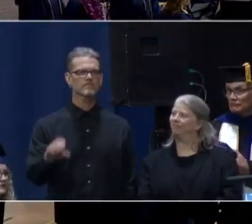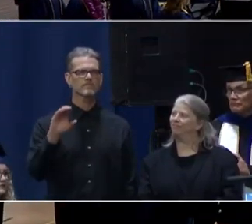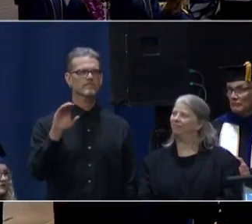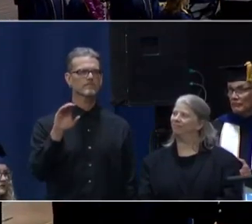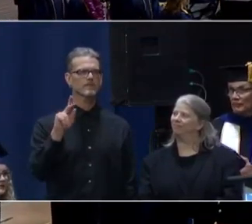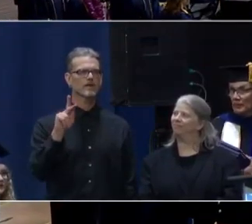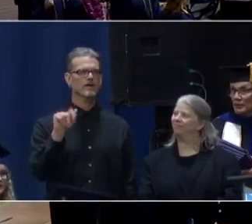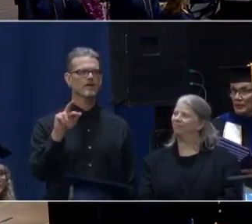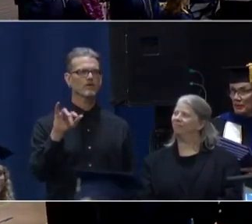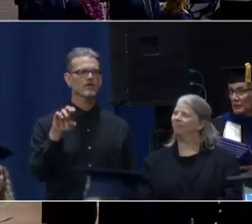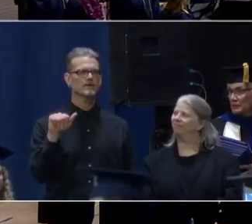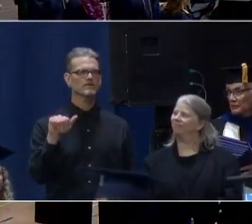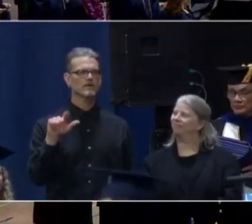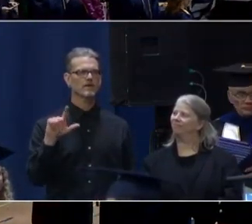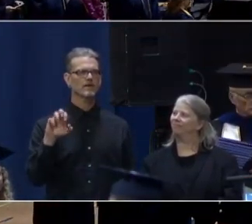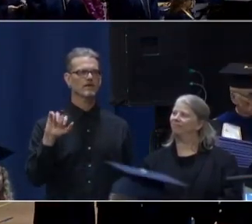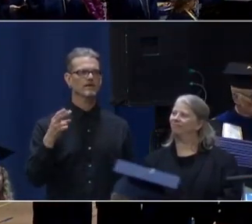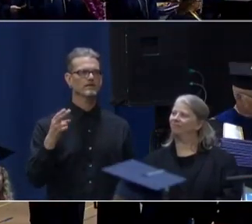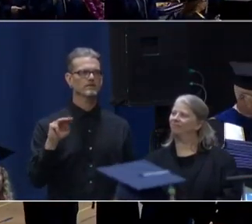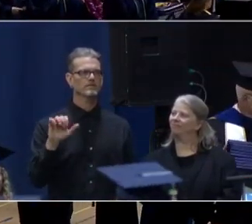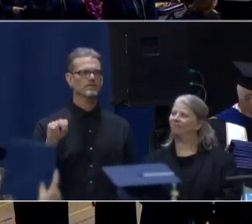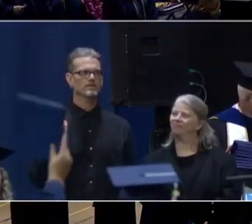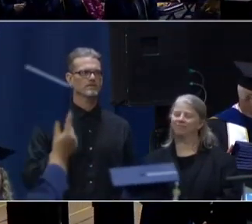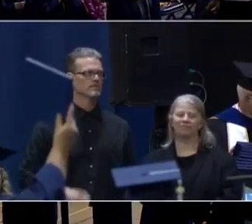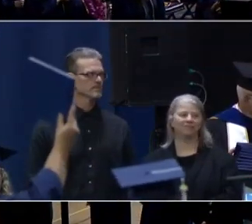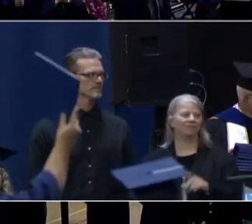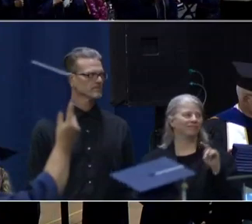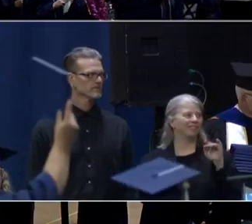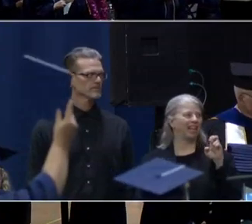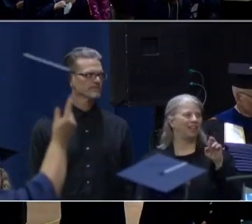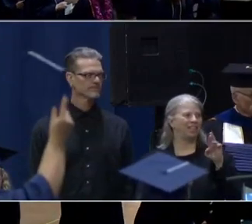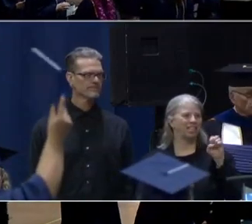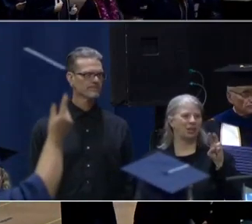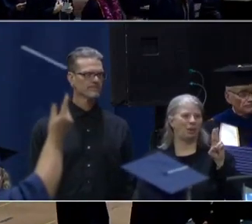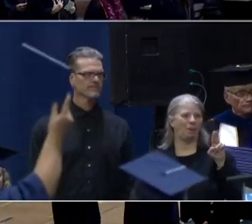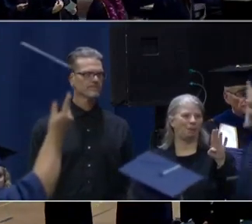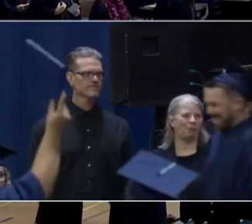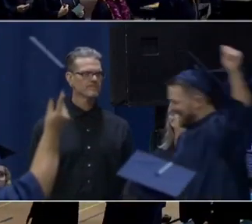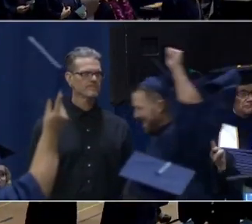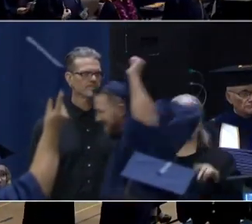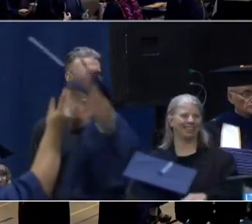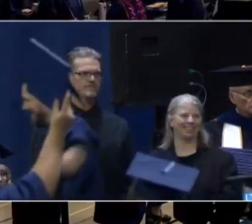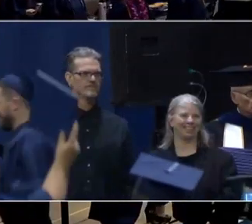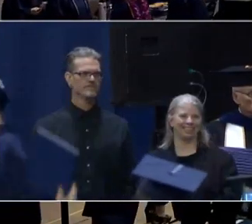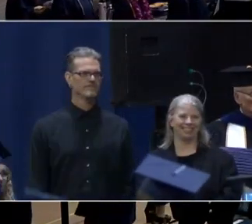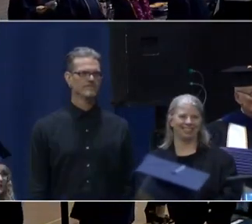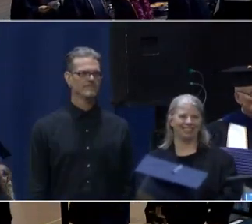Carissa Leachman. Kyler Eubank.